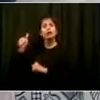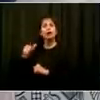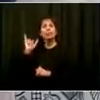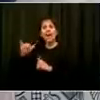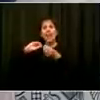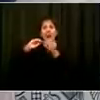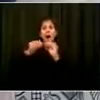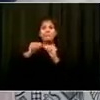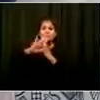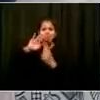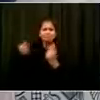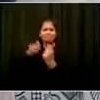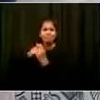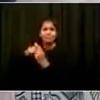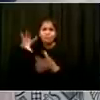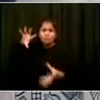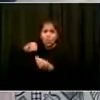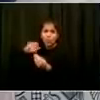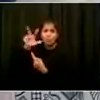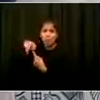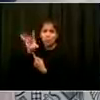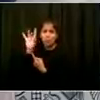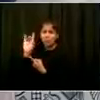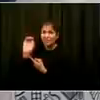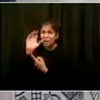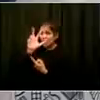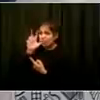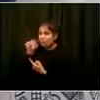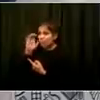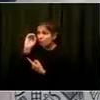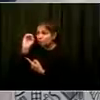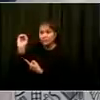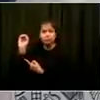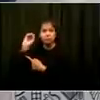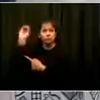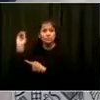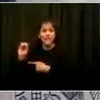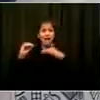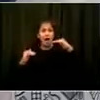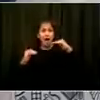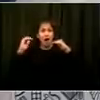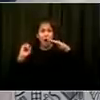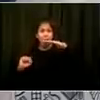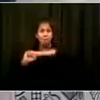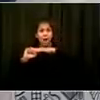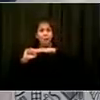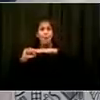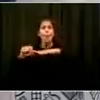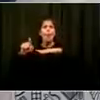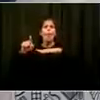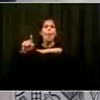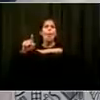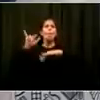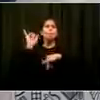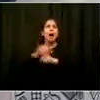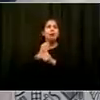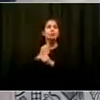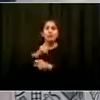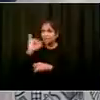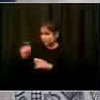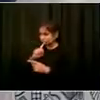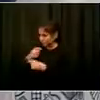and we needed to go back and make sure that was accurate. Two, we needed to have real conversations with the state about what would happen next.